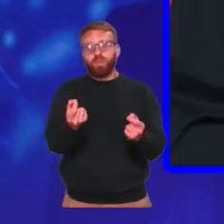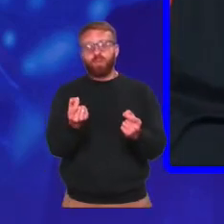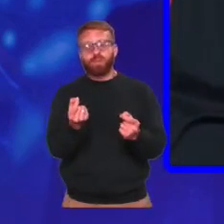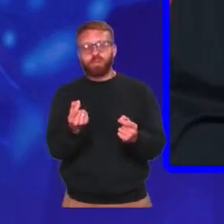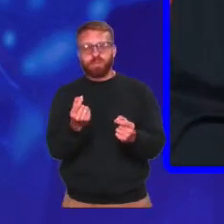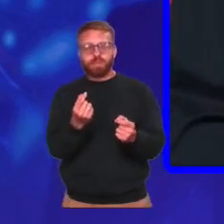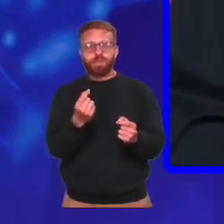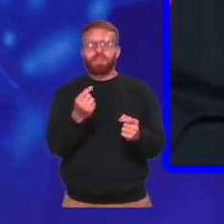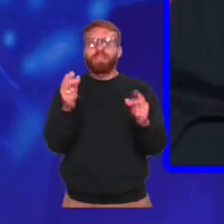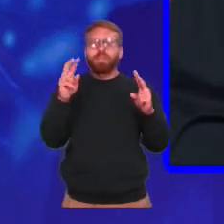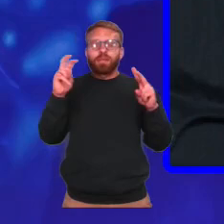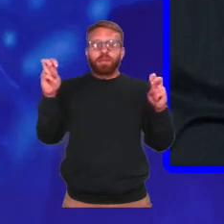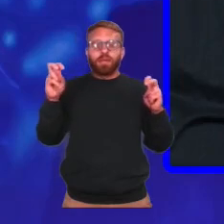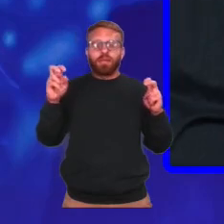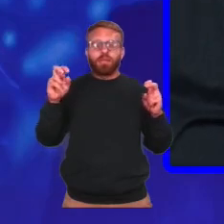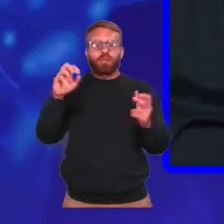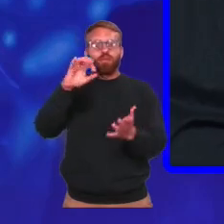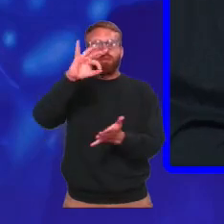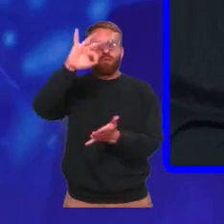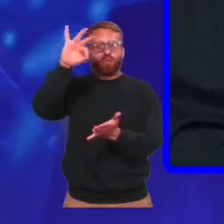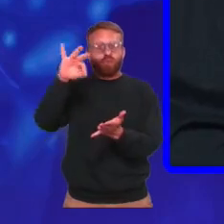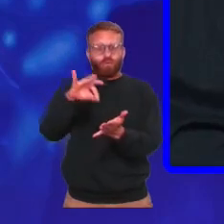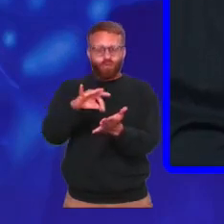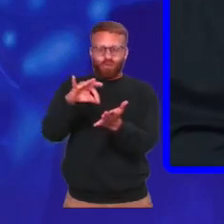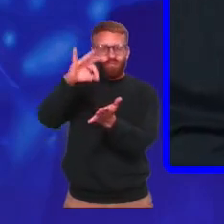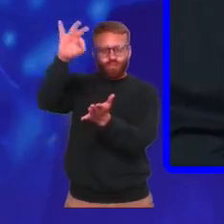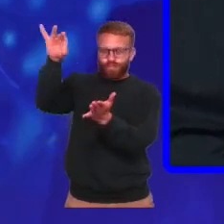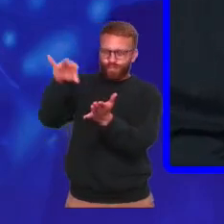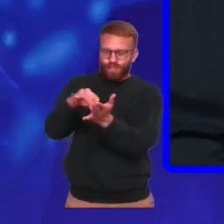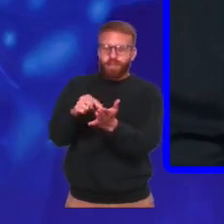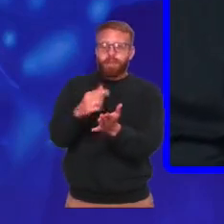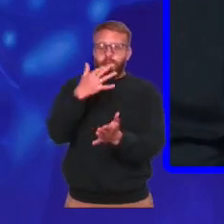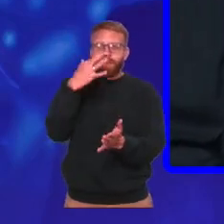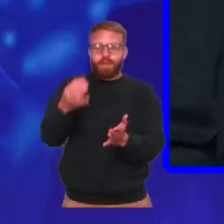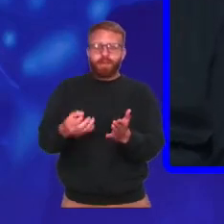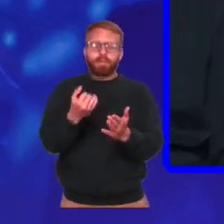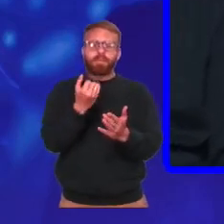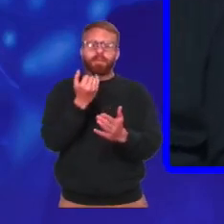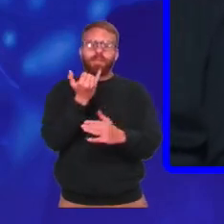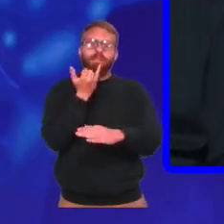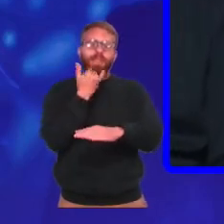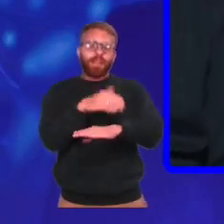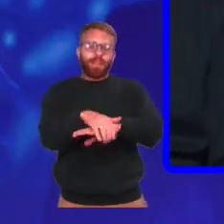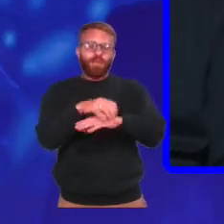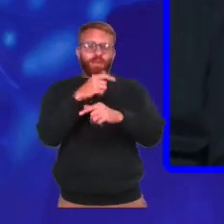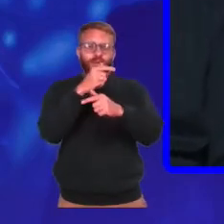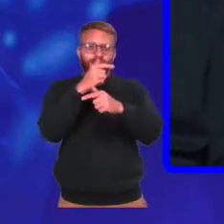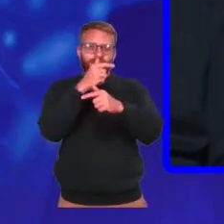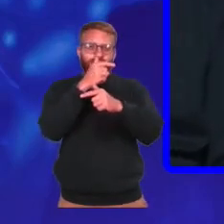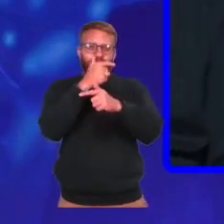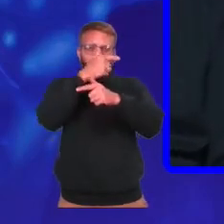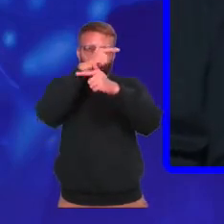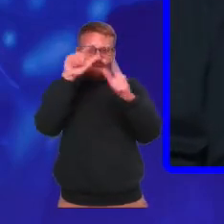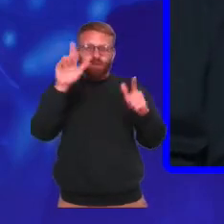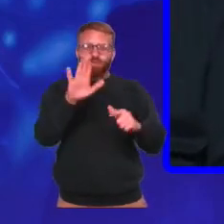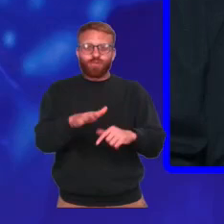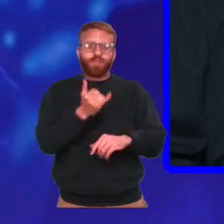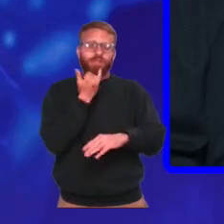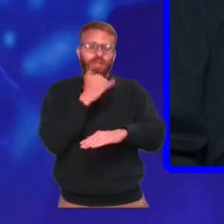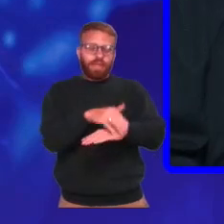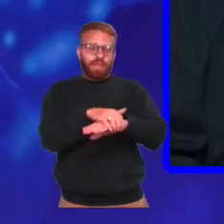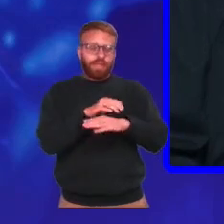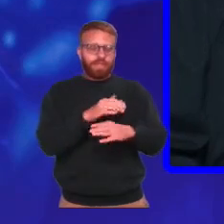the source content we make internally is always in English. That is how usually what we develop. Then when it needs to get translated and re-recorded